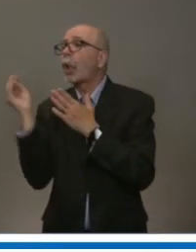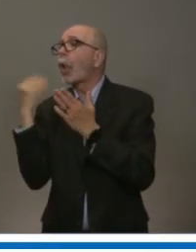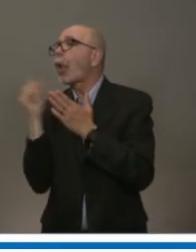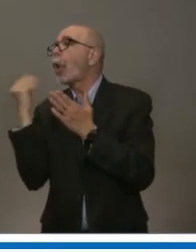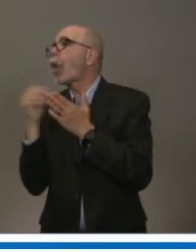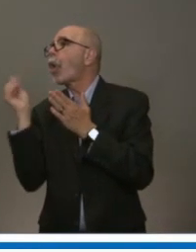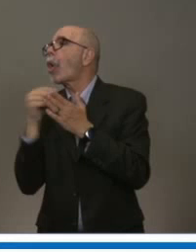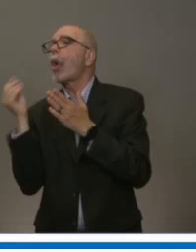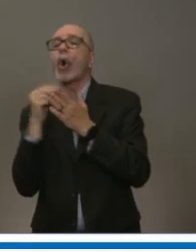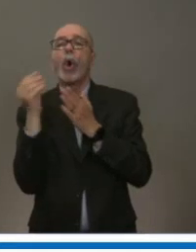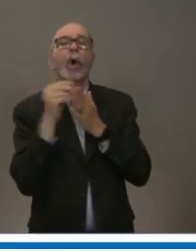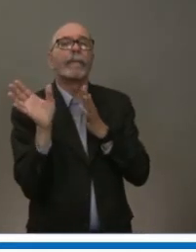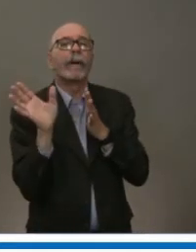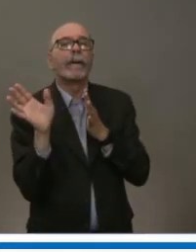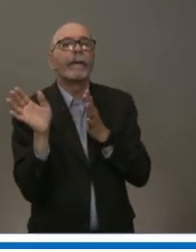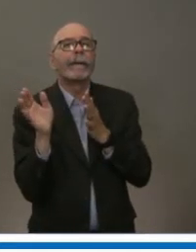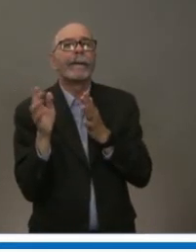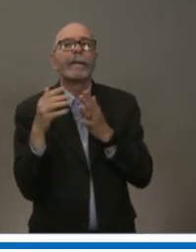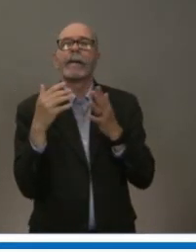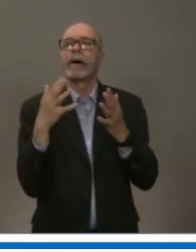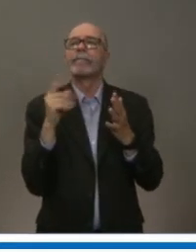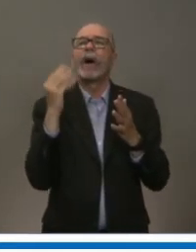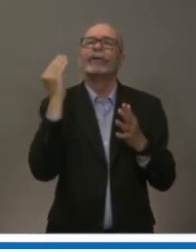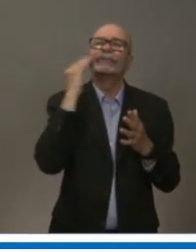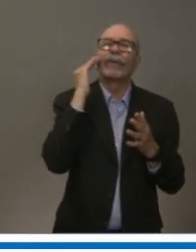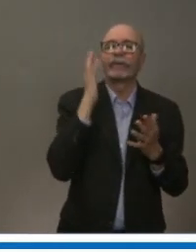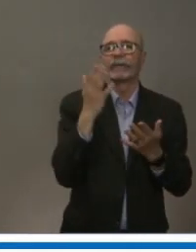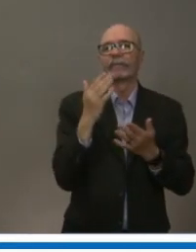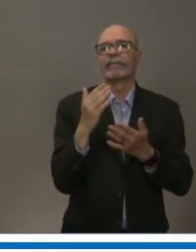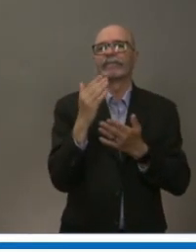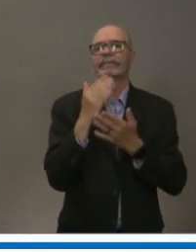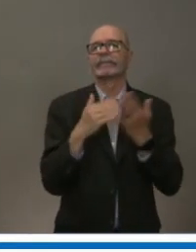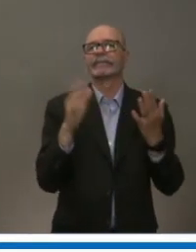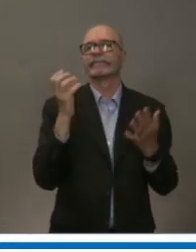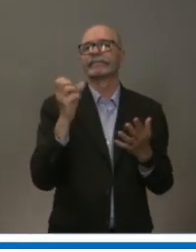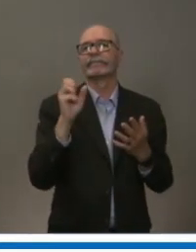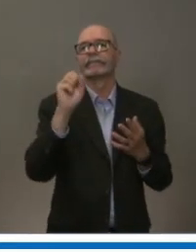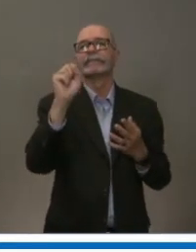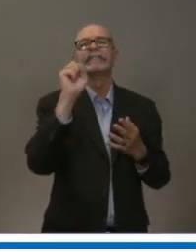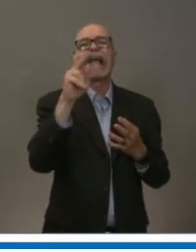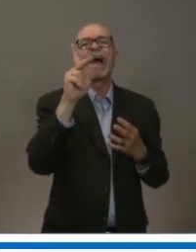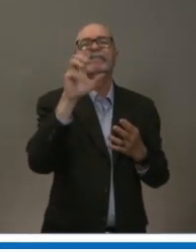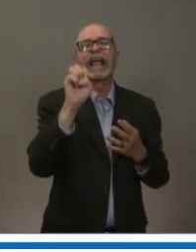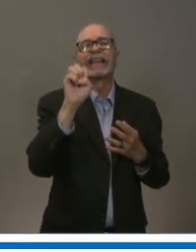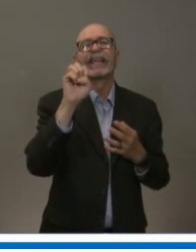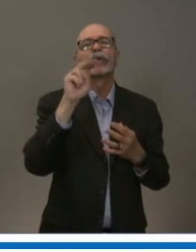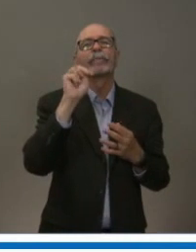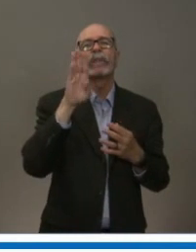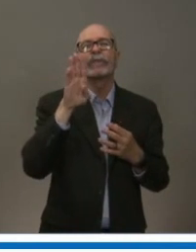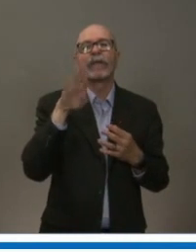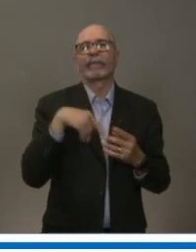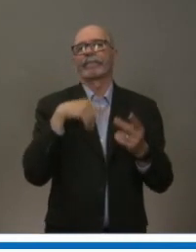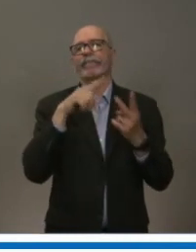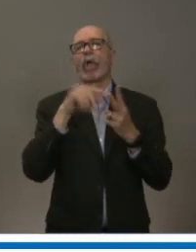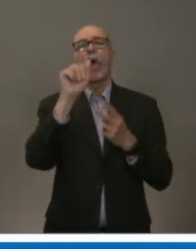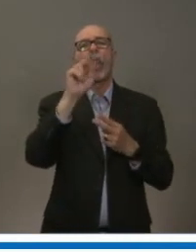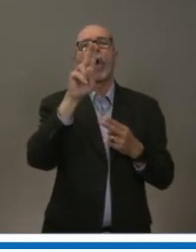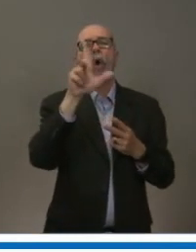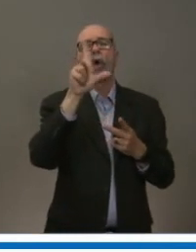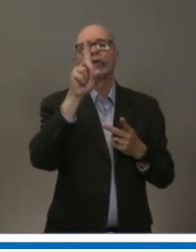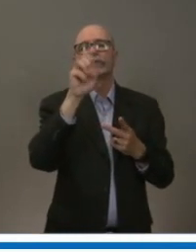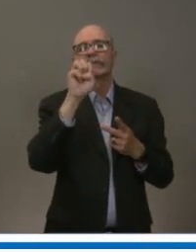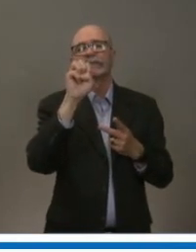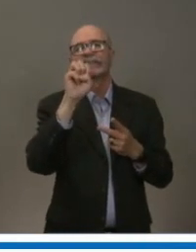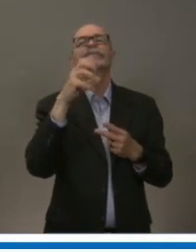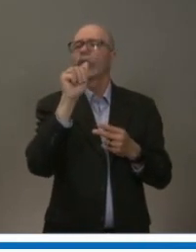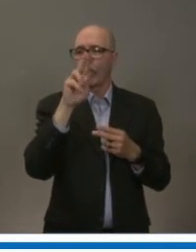has traditionally been a location people in the Sackville-Allac region come to buy groceries. Are they in contravention of the order